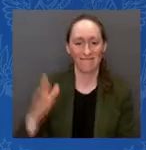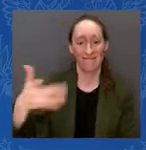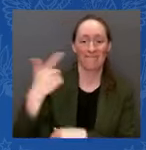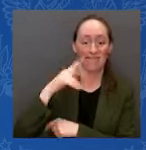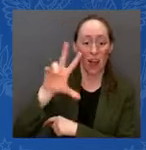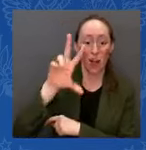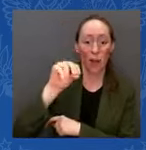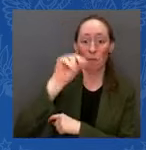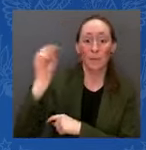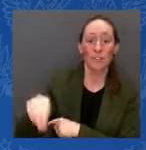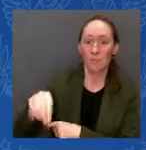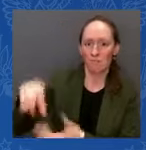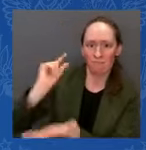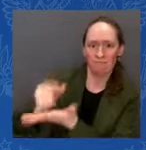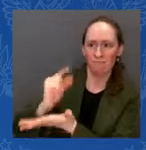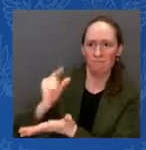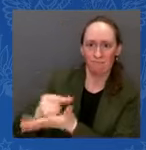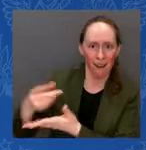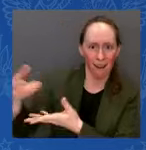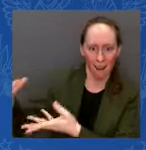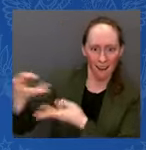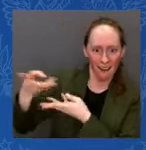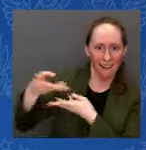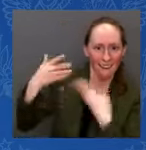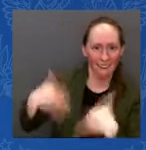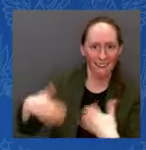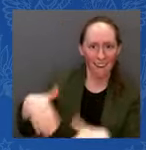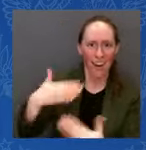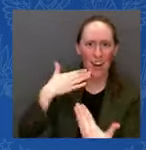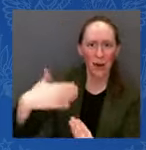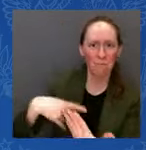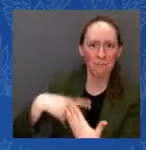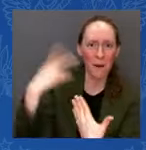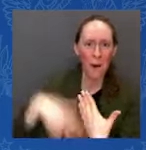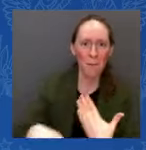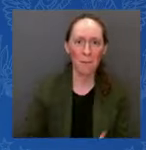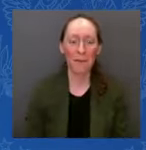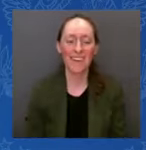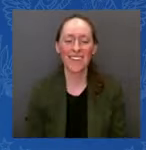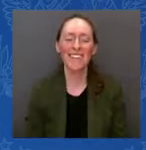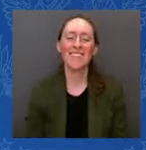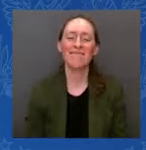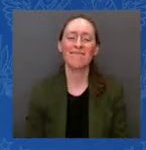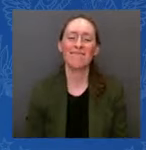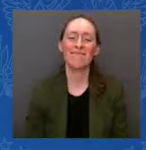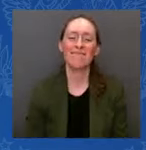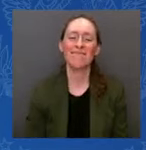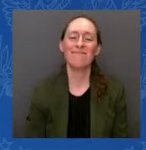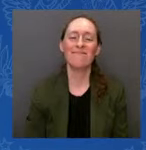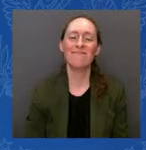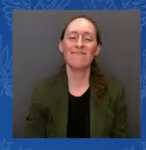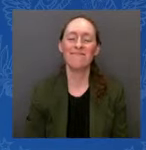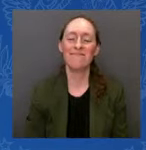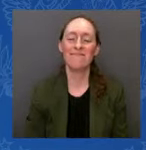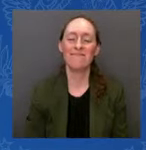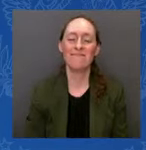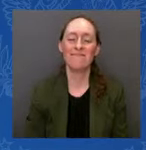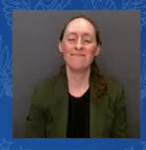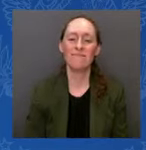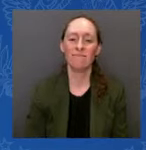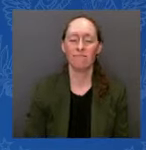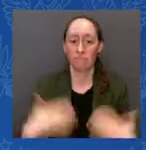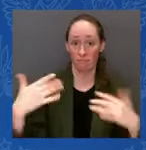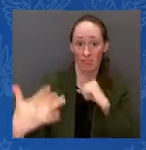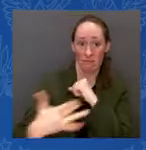Built by innovation and extraordinary and emerging technologies, these boats will present a unique opportunity